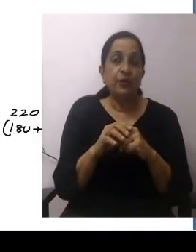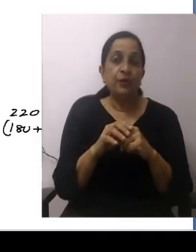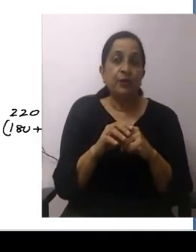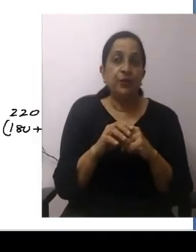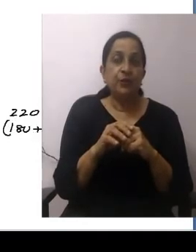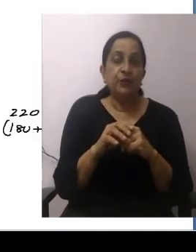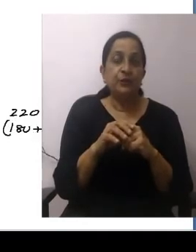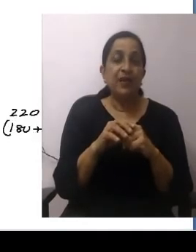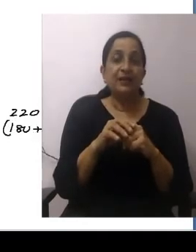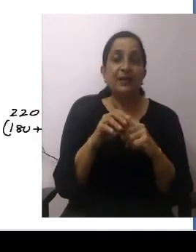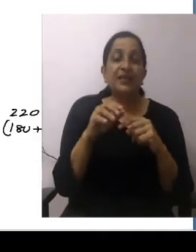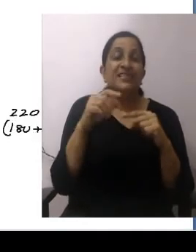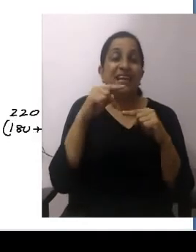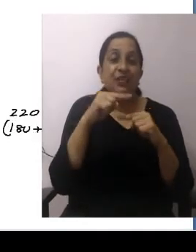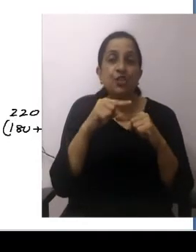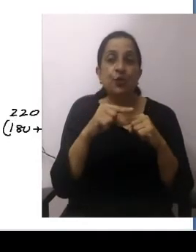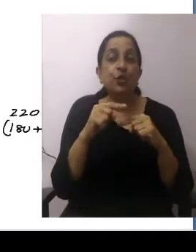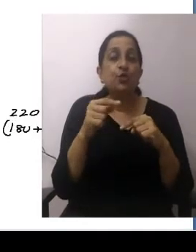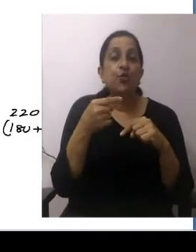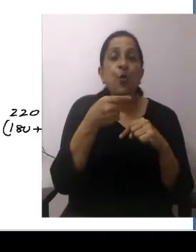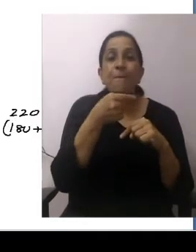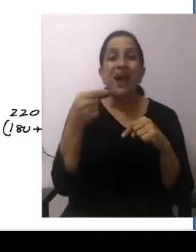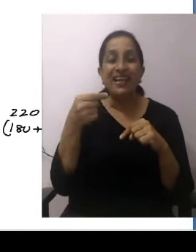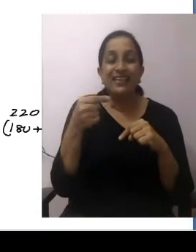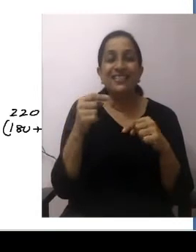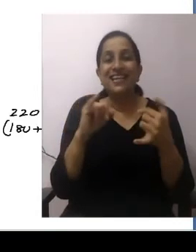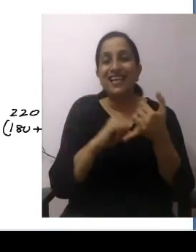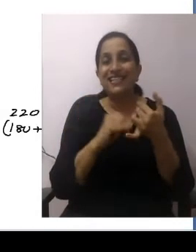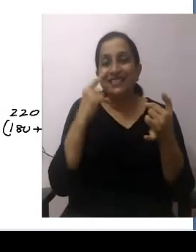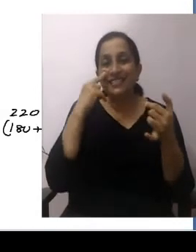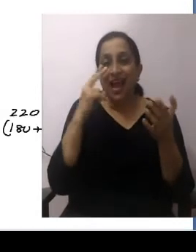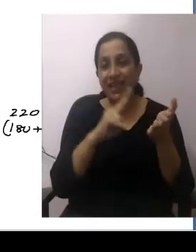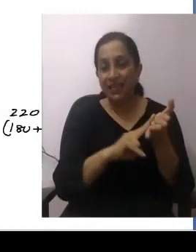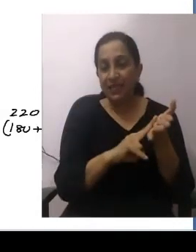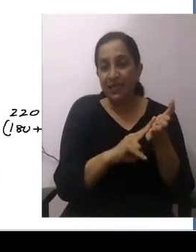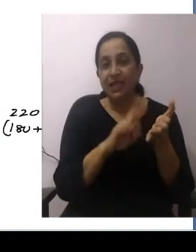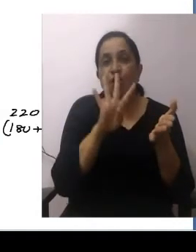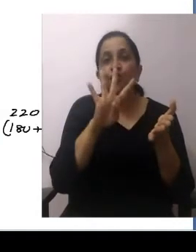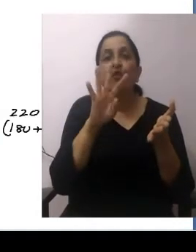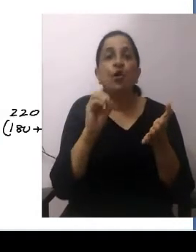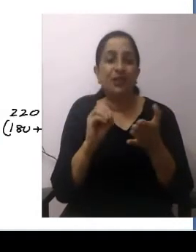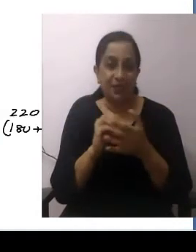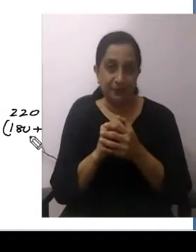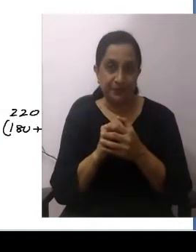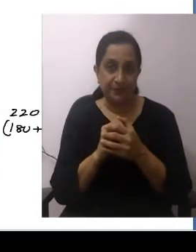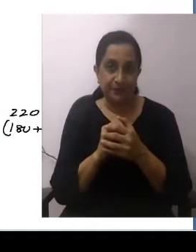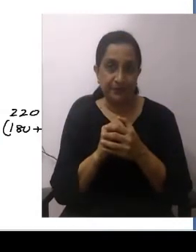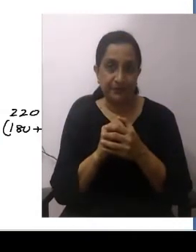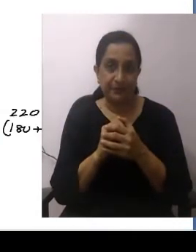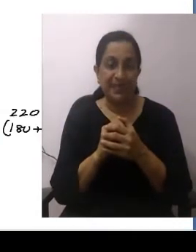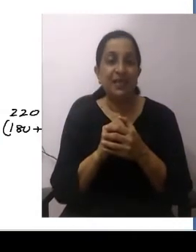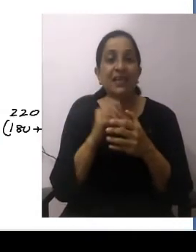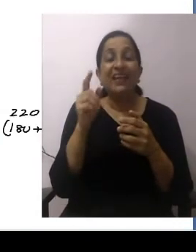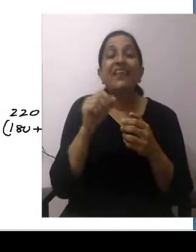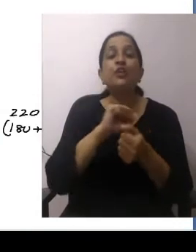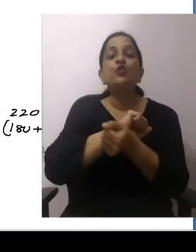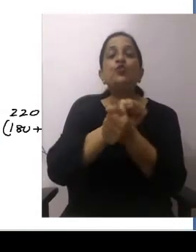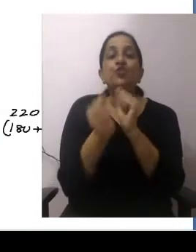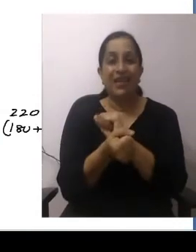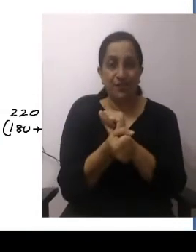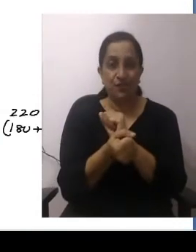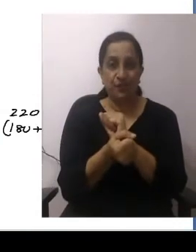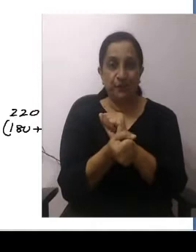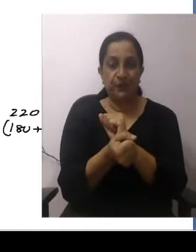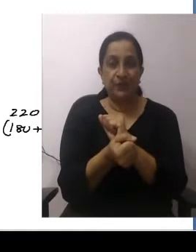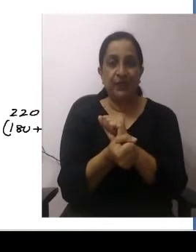So this will become minus sin 40. Like that,